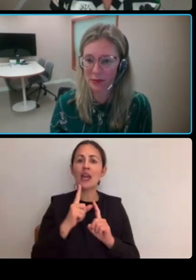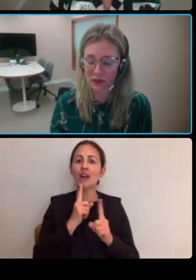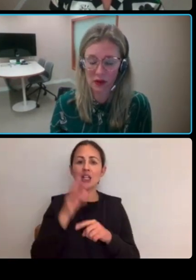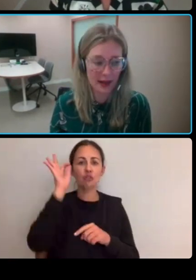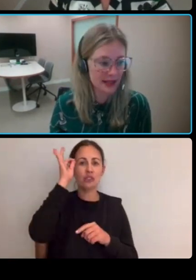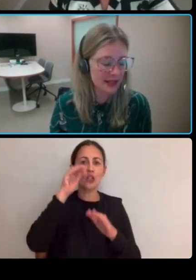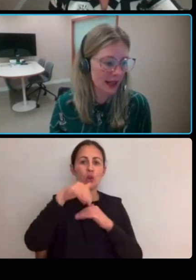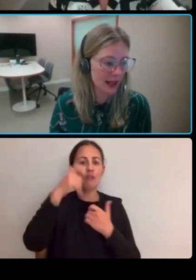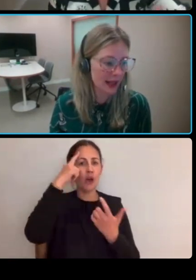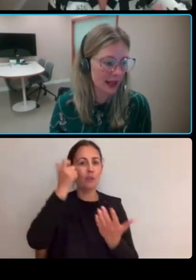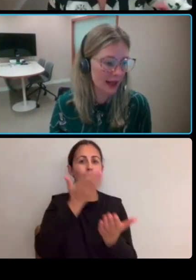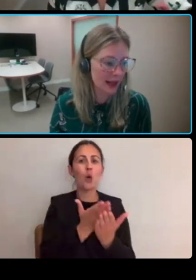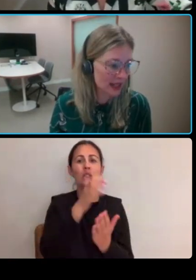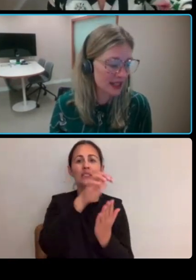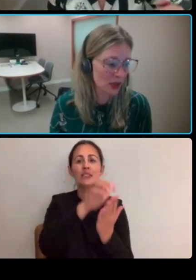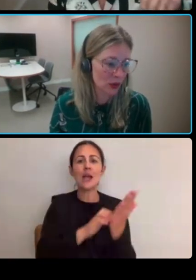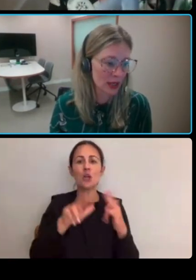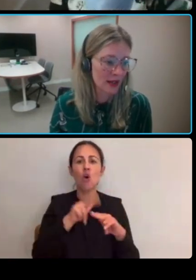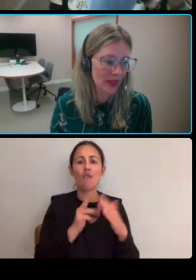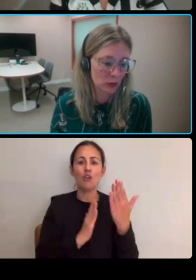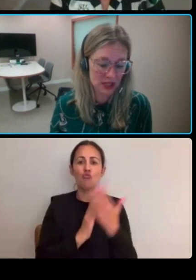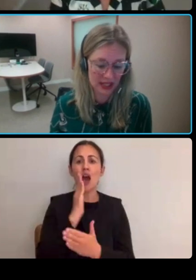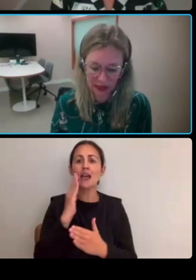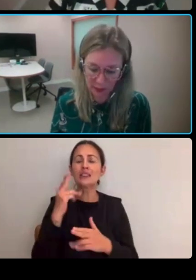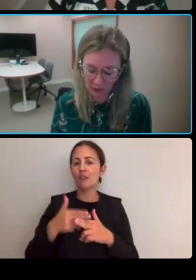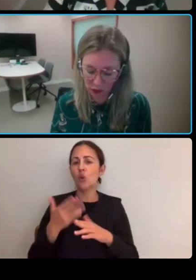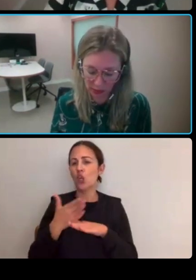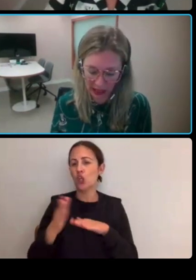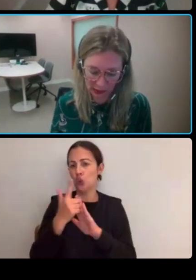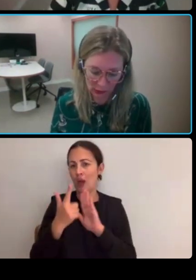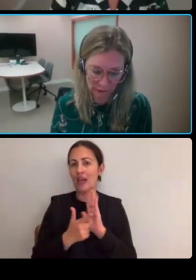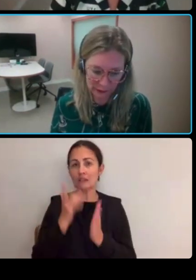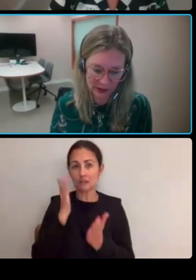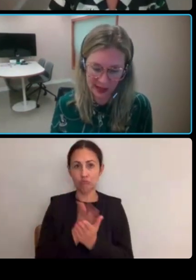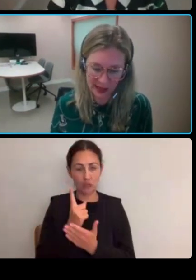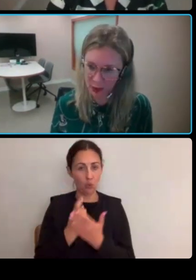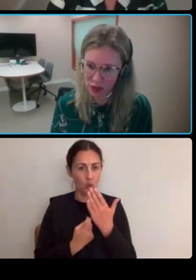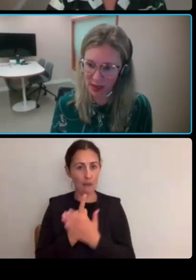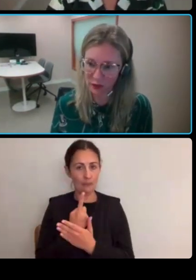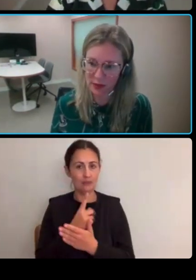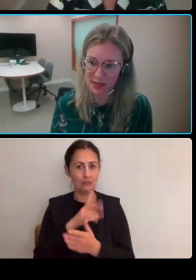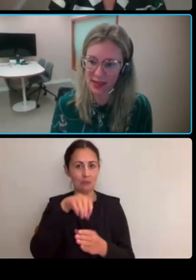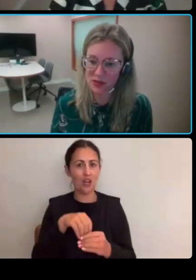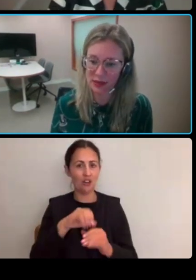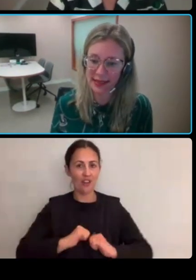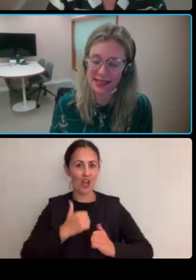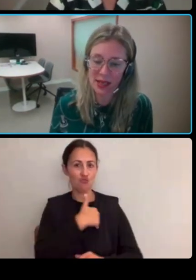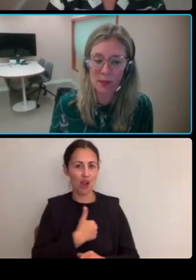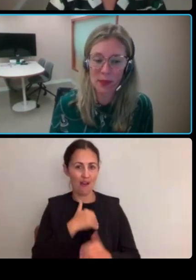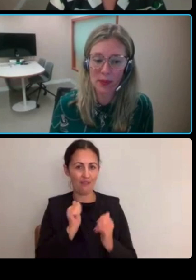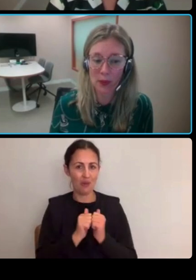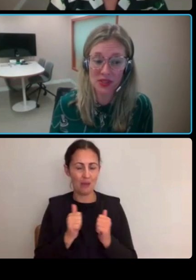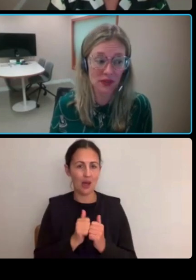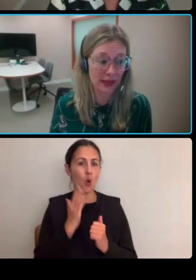proposed statement of rights for the new Act. So that will definitely form part of the exposure draft once that's